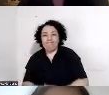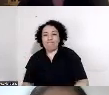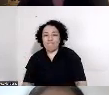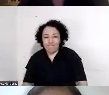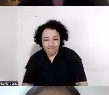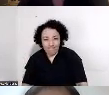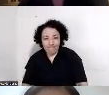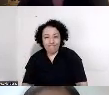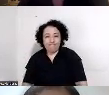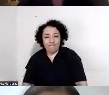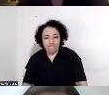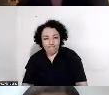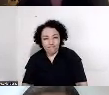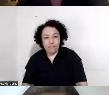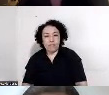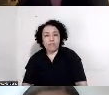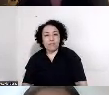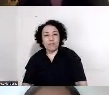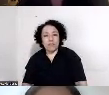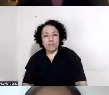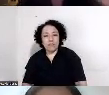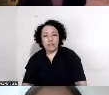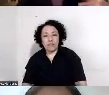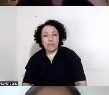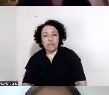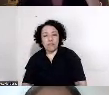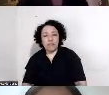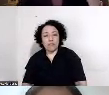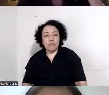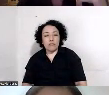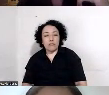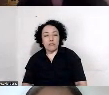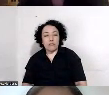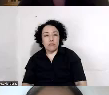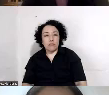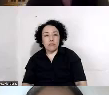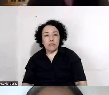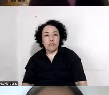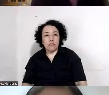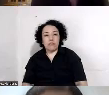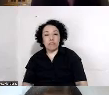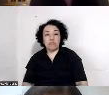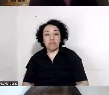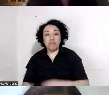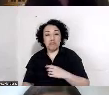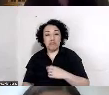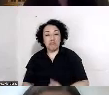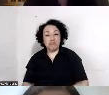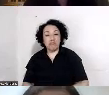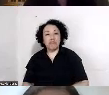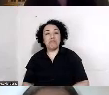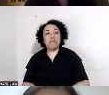talent development of this group, all of these areas. And in conclusion,